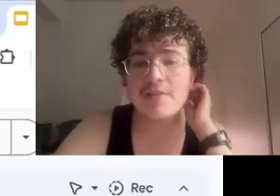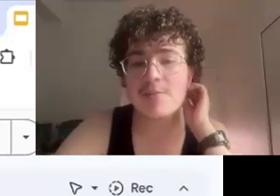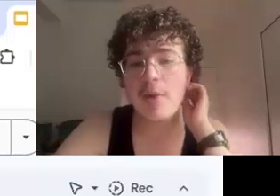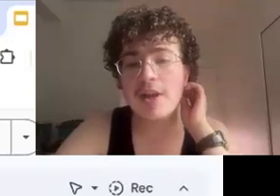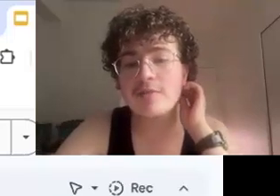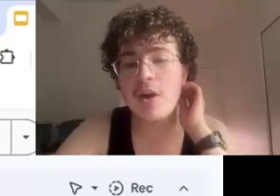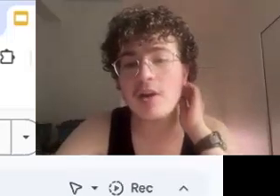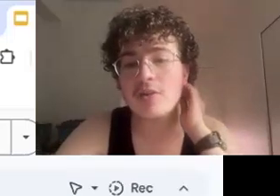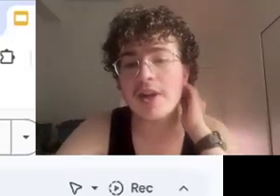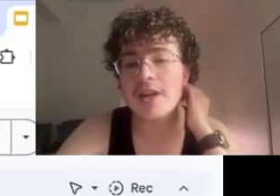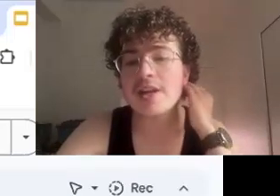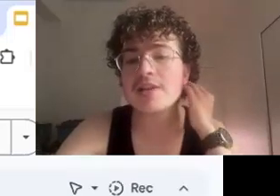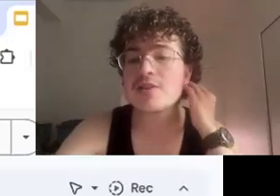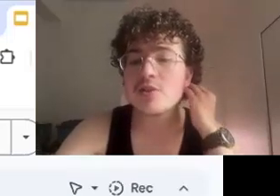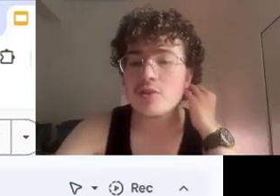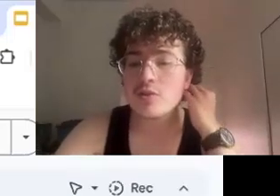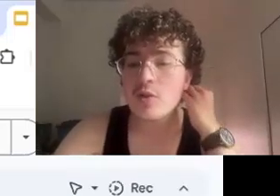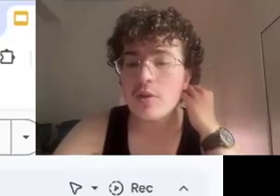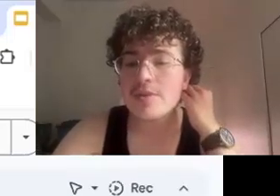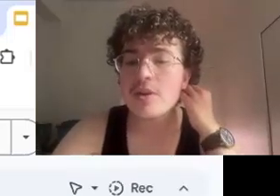This is Ruben. Can everyone see me okay?